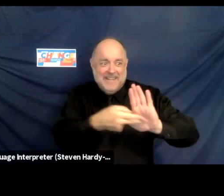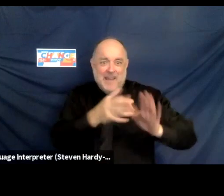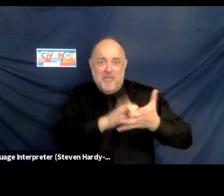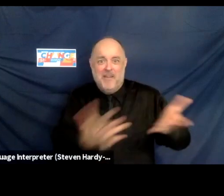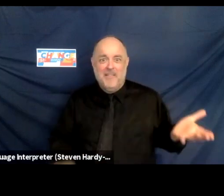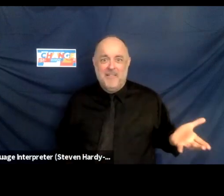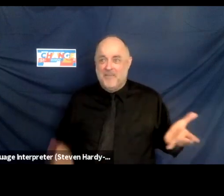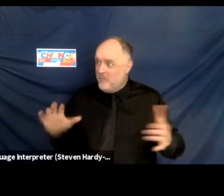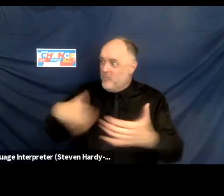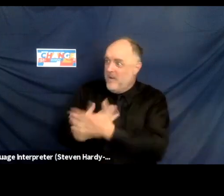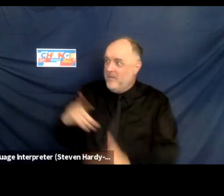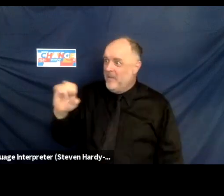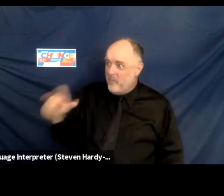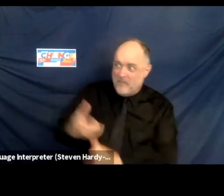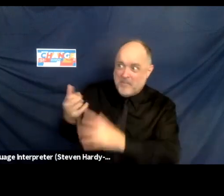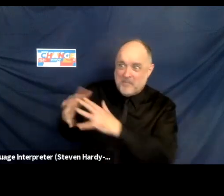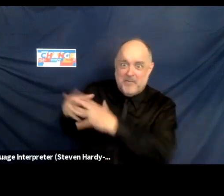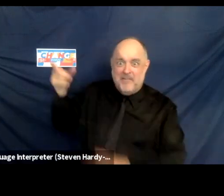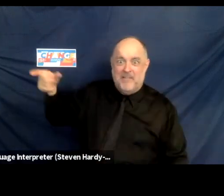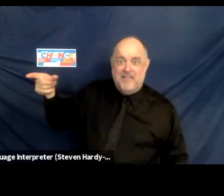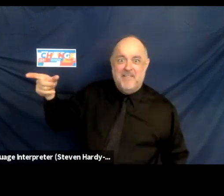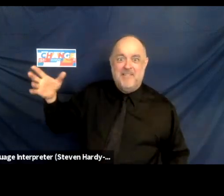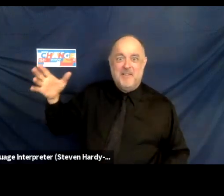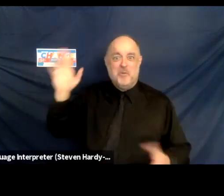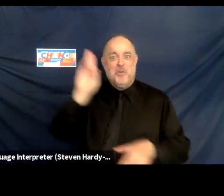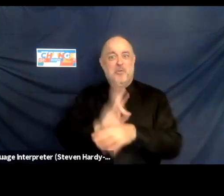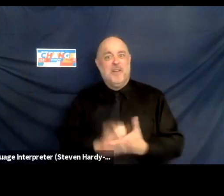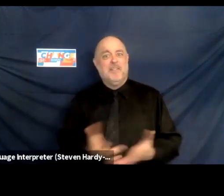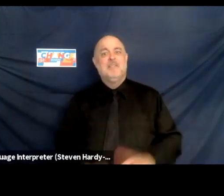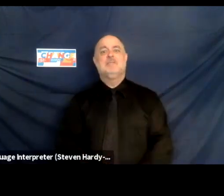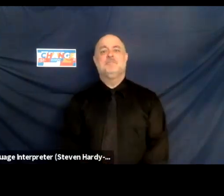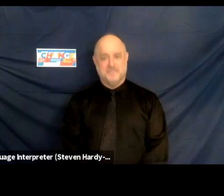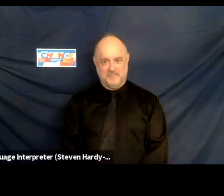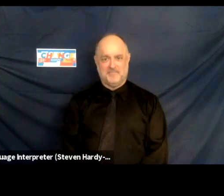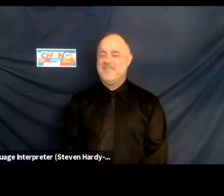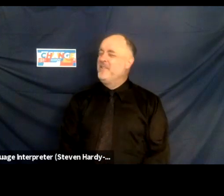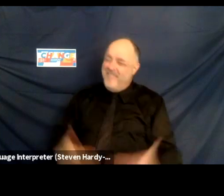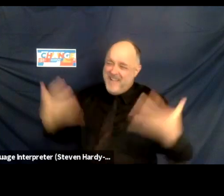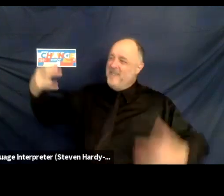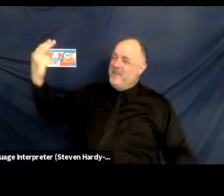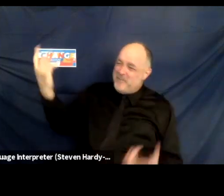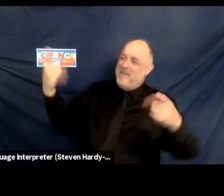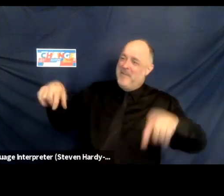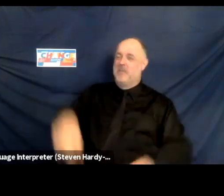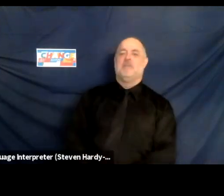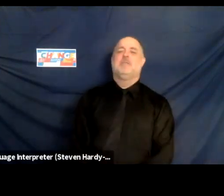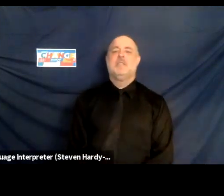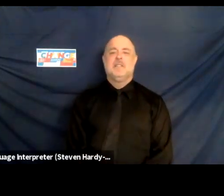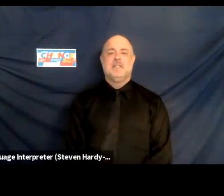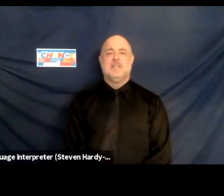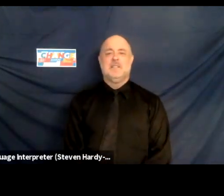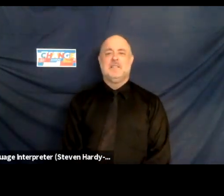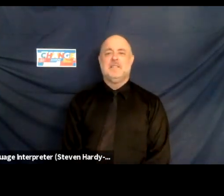where our pathway was. So there's a lot of history there as well. But I was not joining our